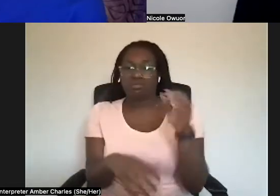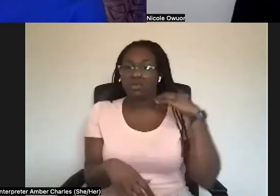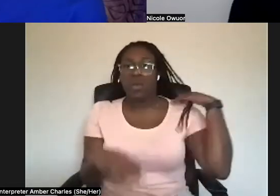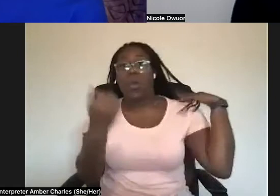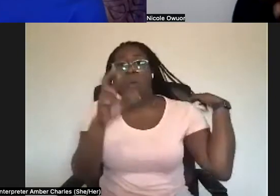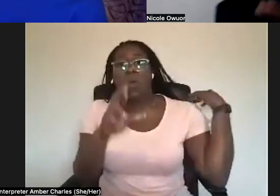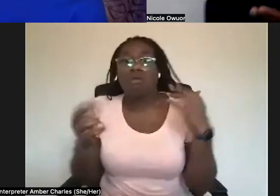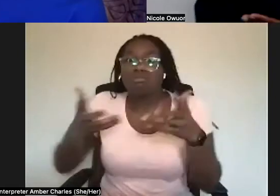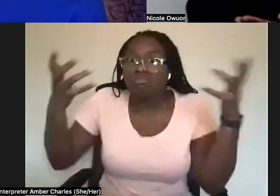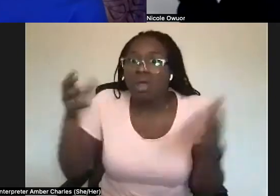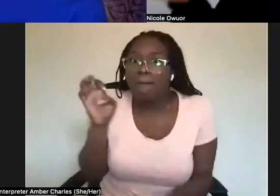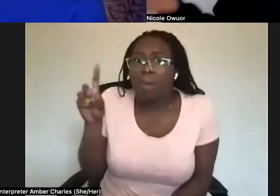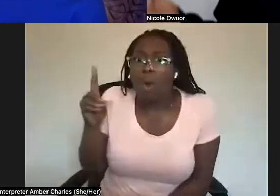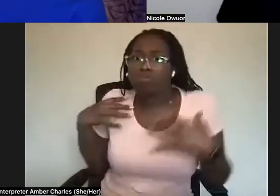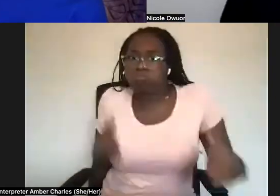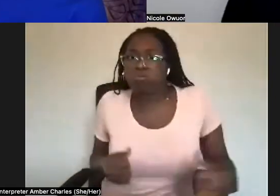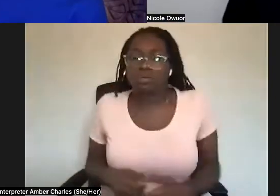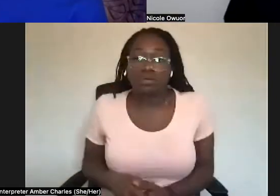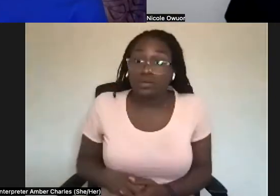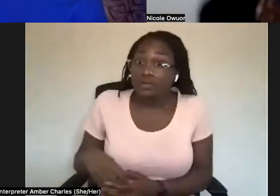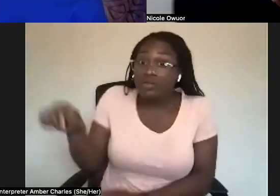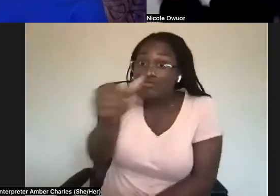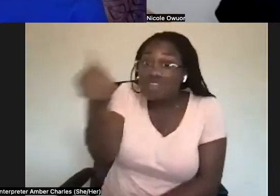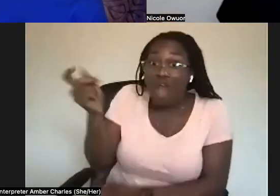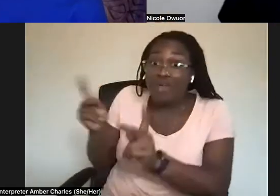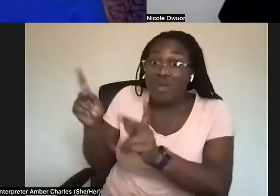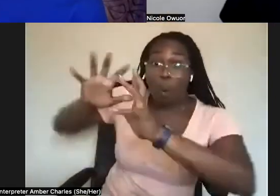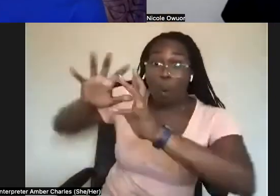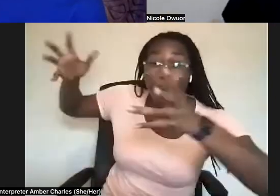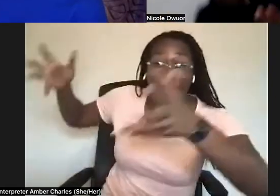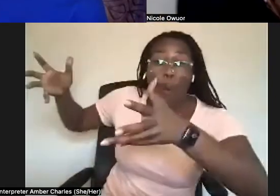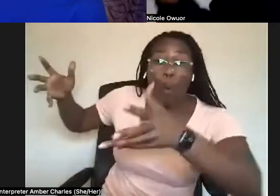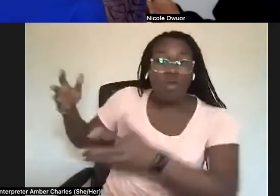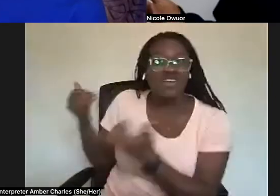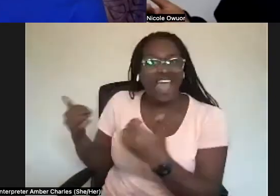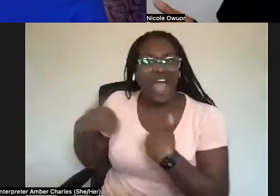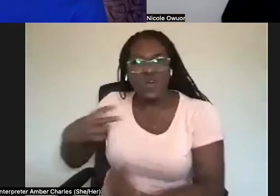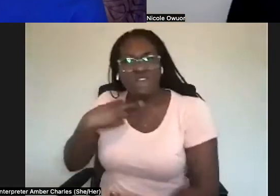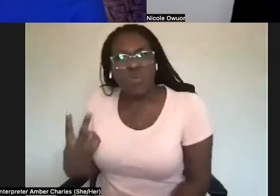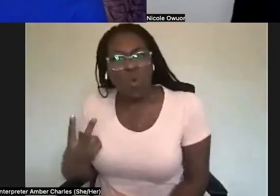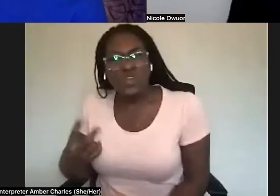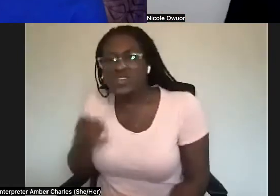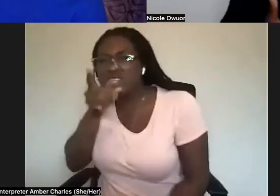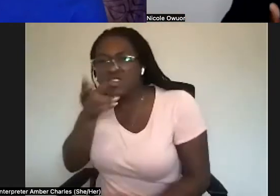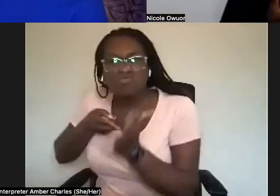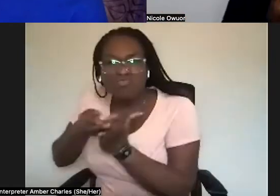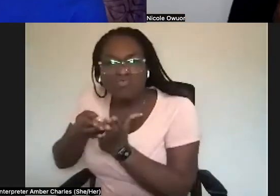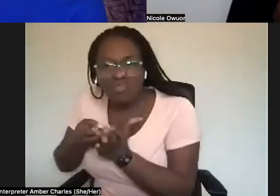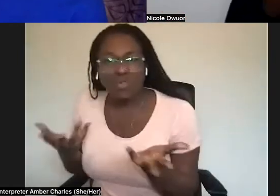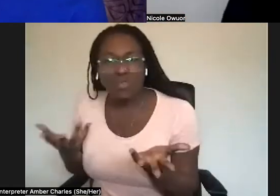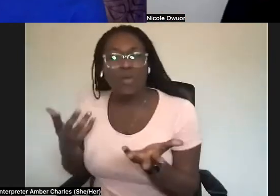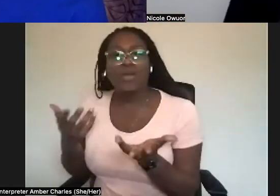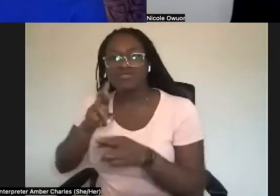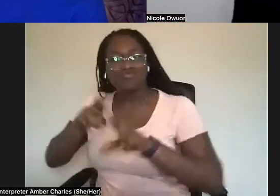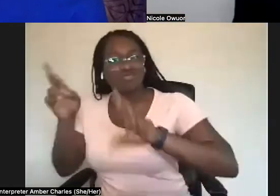bold, because look at all of these other people who are finding their voice, who are speaking their truths as a result